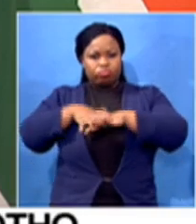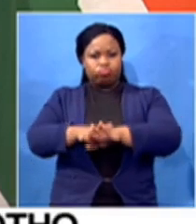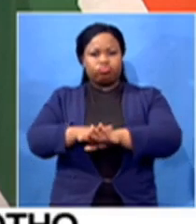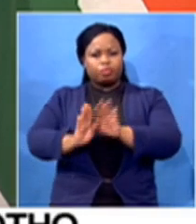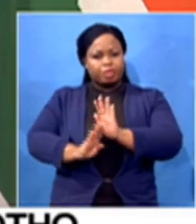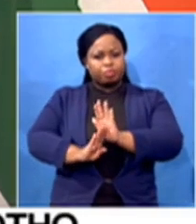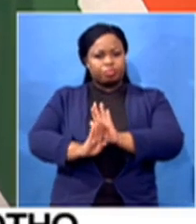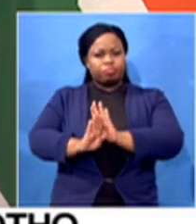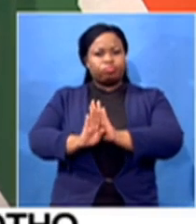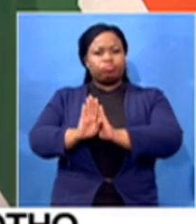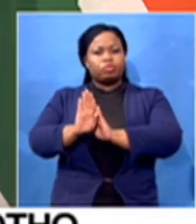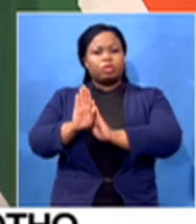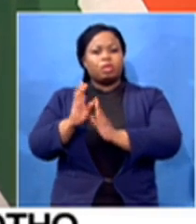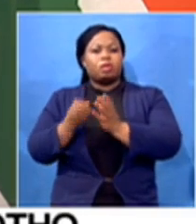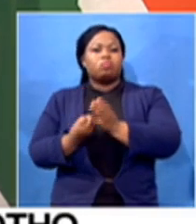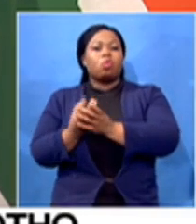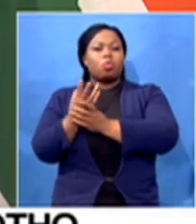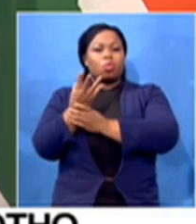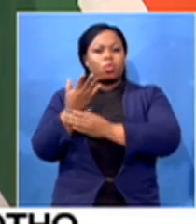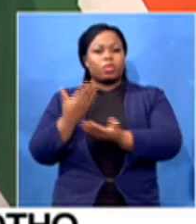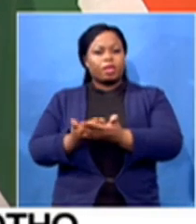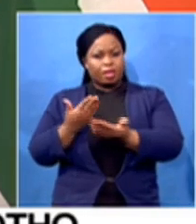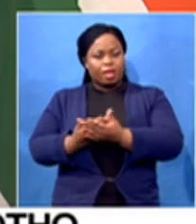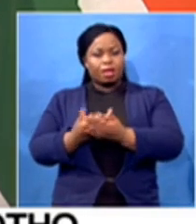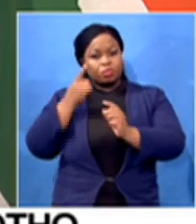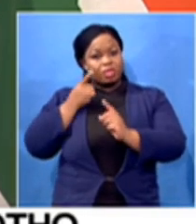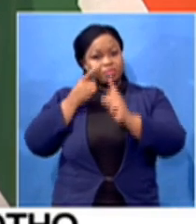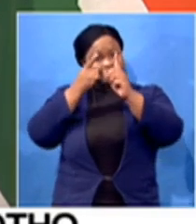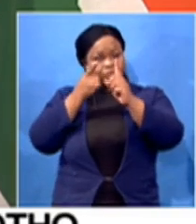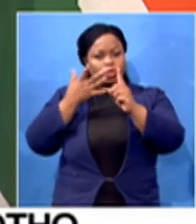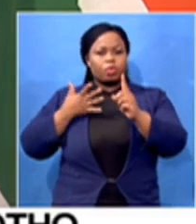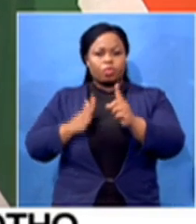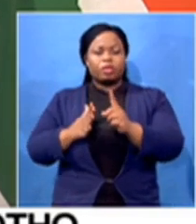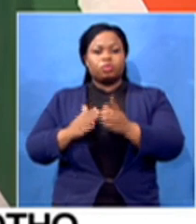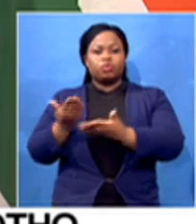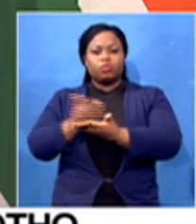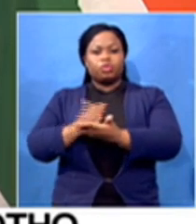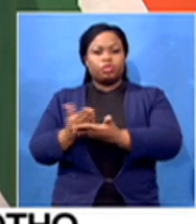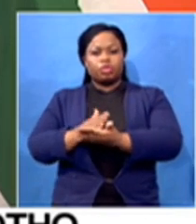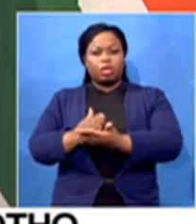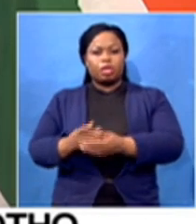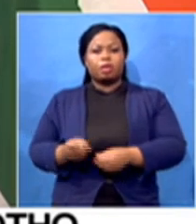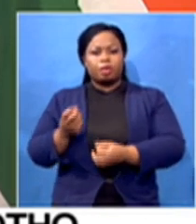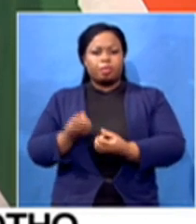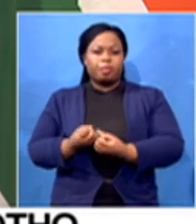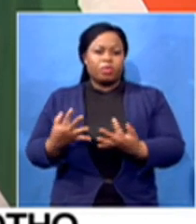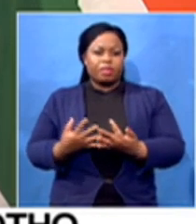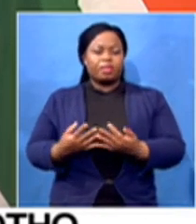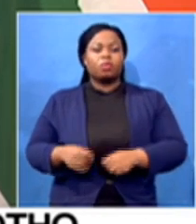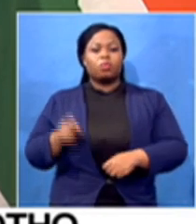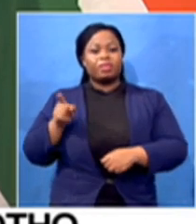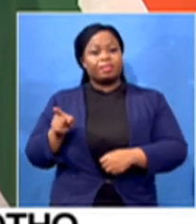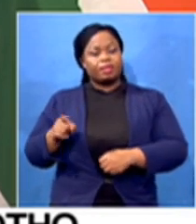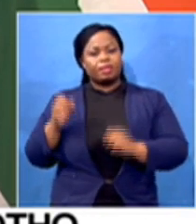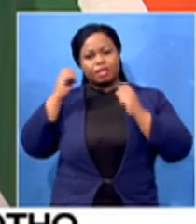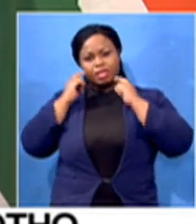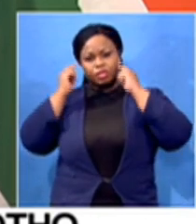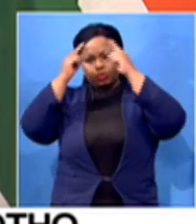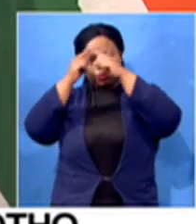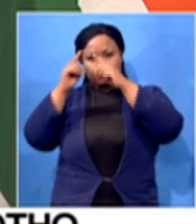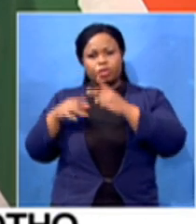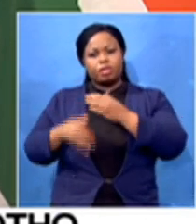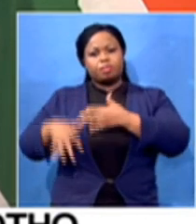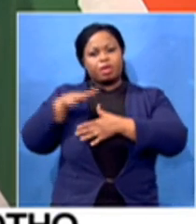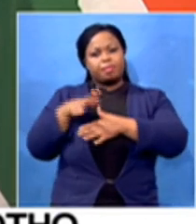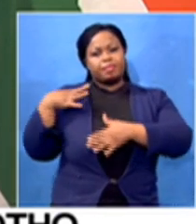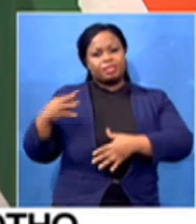of growth. And that is what we will seek to share with Lesotho, and indeed with the Prime Minister.